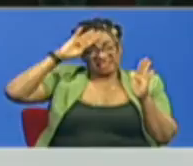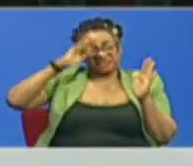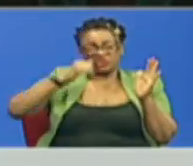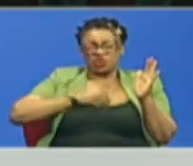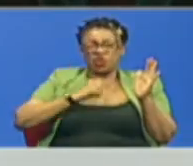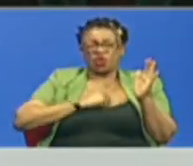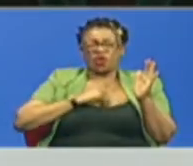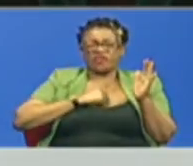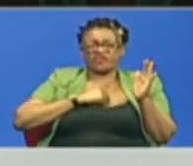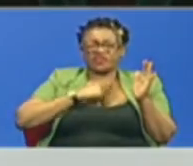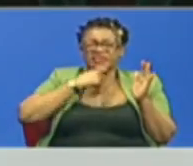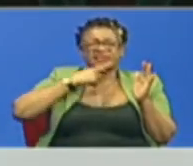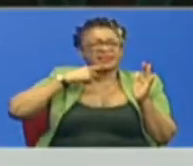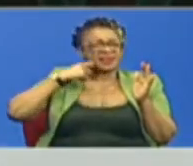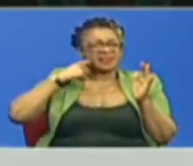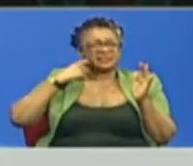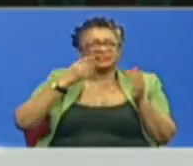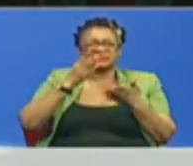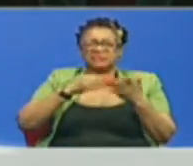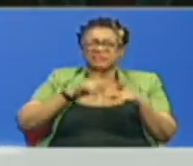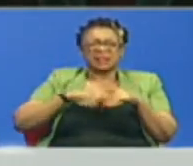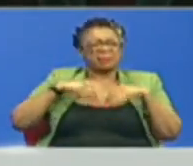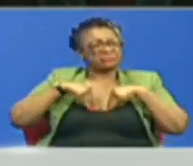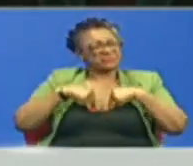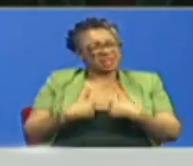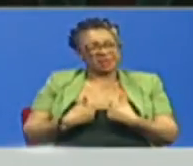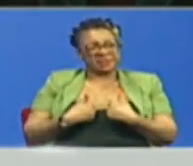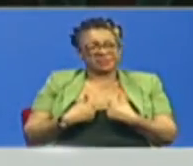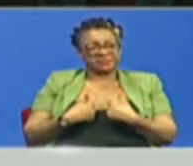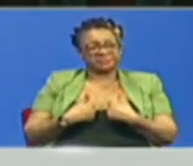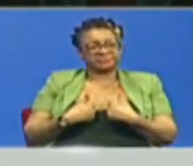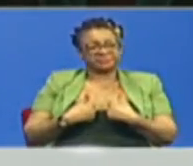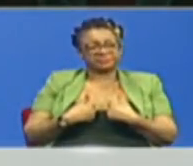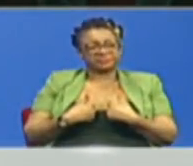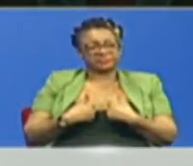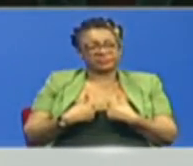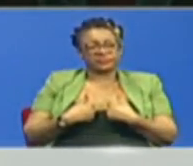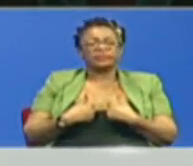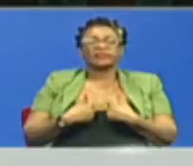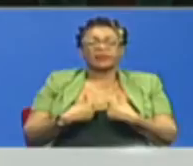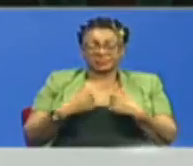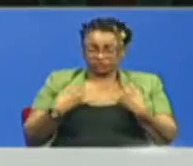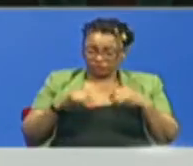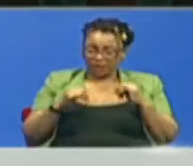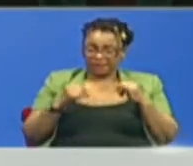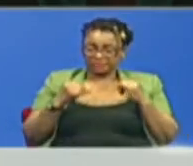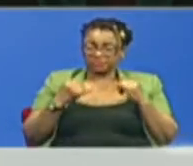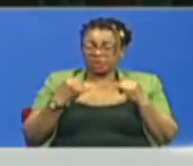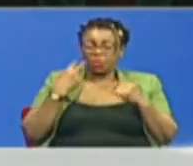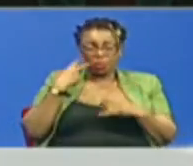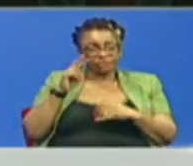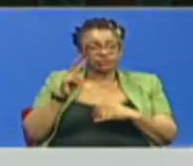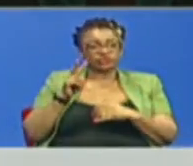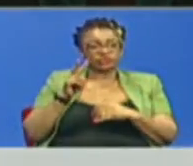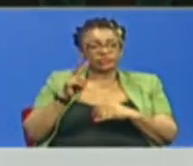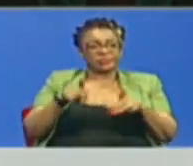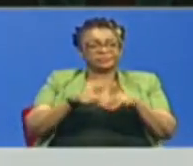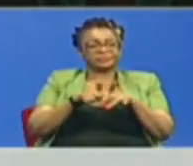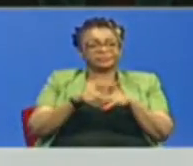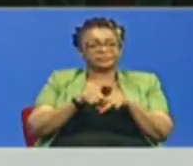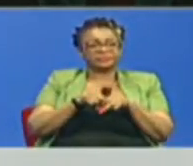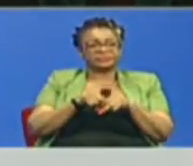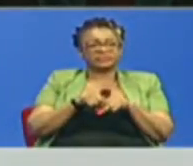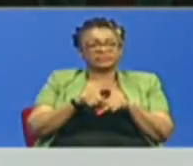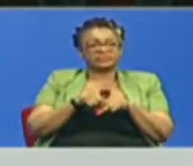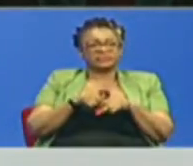tiredness, which are at the top of the list. Now be on the watch out for these. And then there are other symptoms as well, like feeling